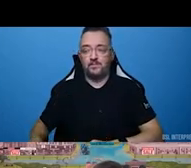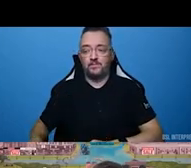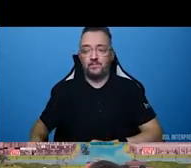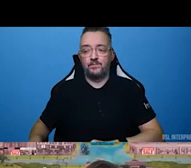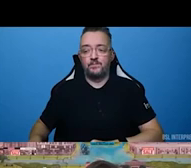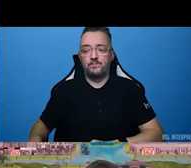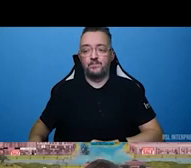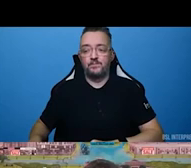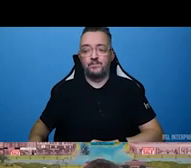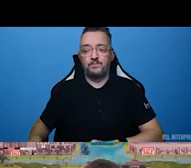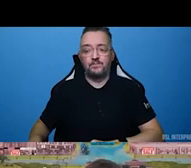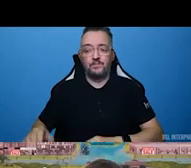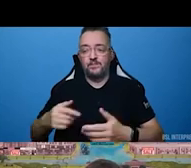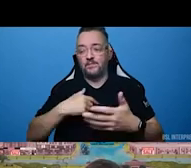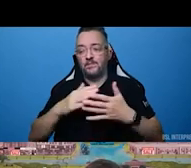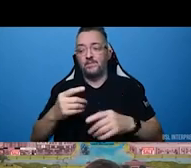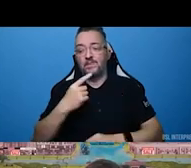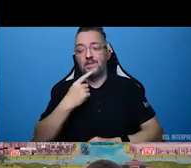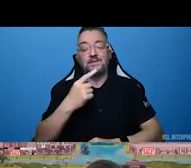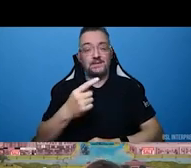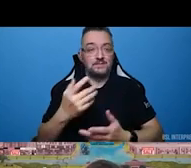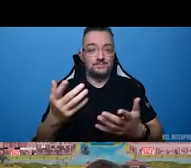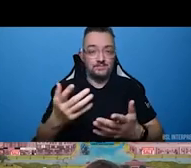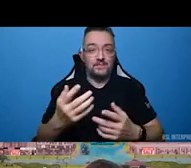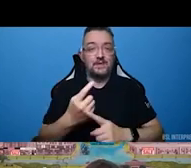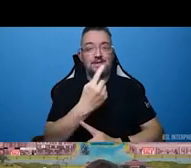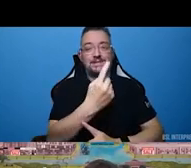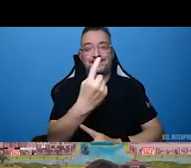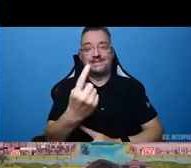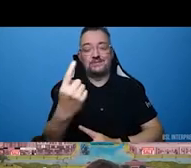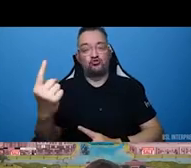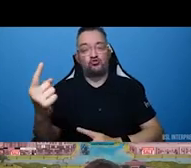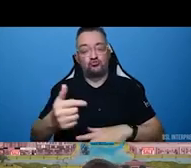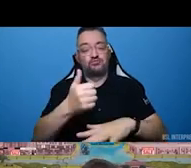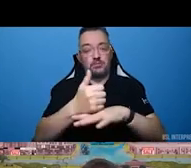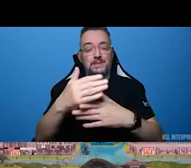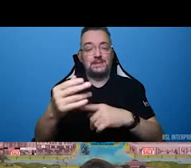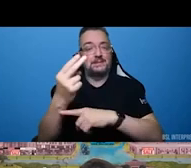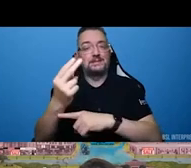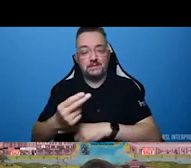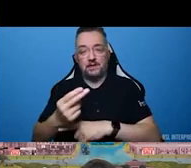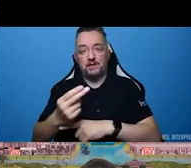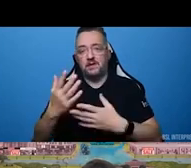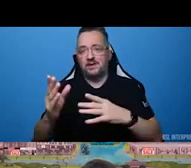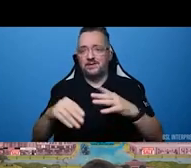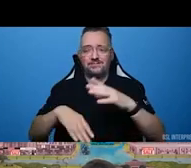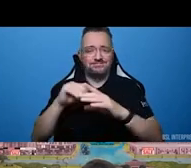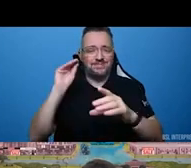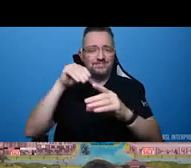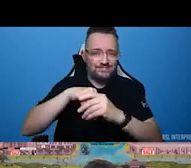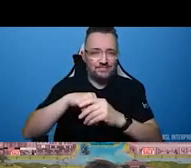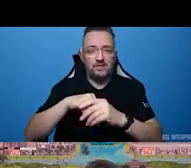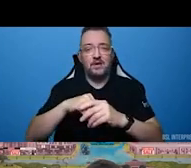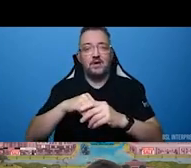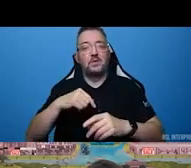Sorry, I suppose as well, just to say that, obviously, each of the installations have been designed as these really immersive kind of testing ground experiences.